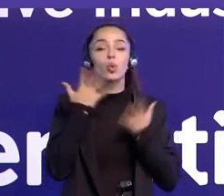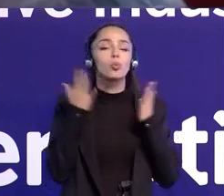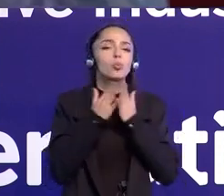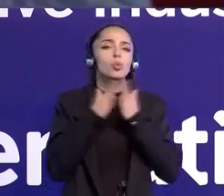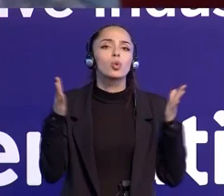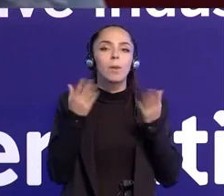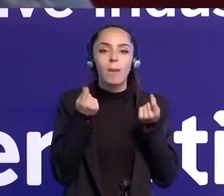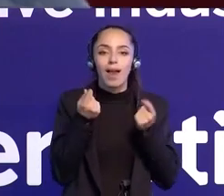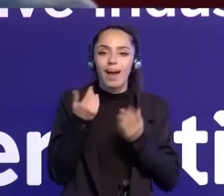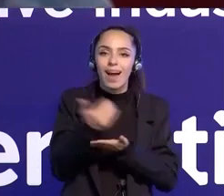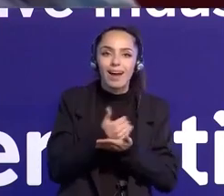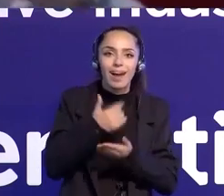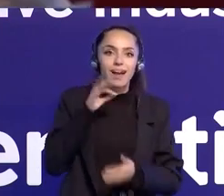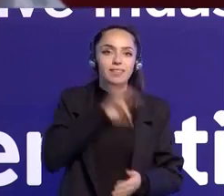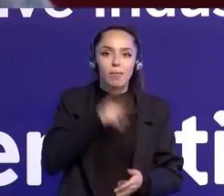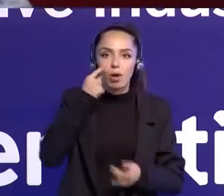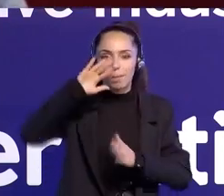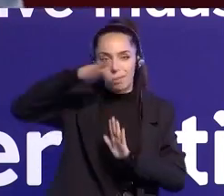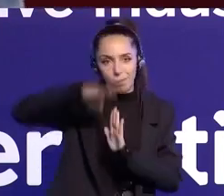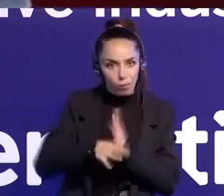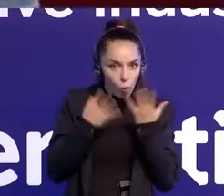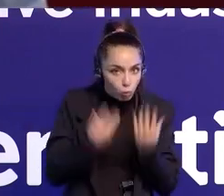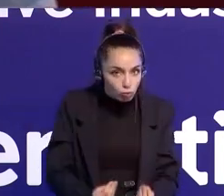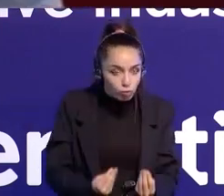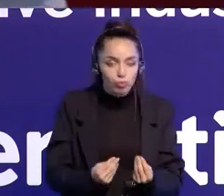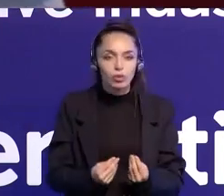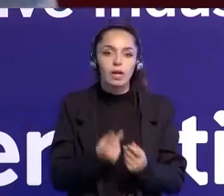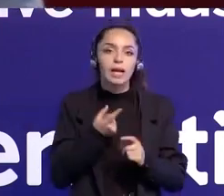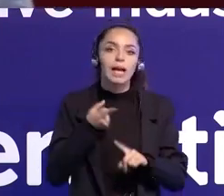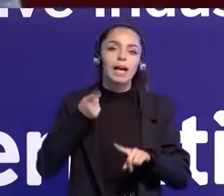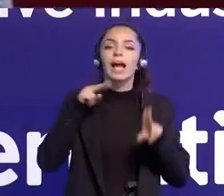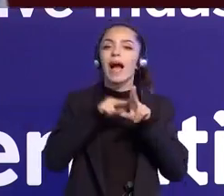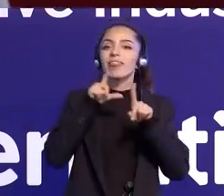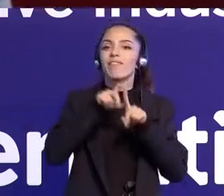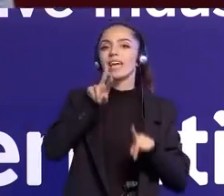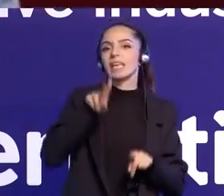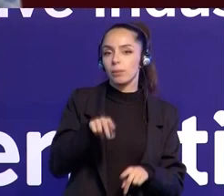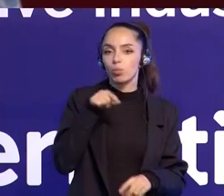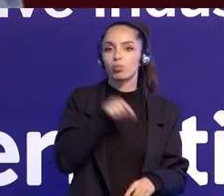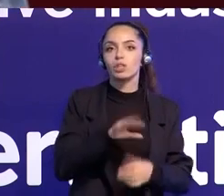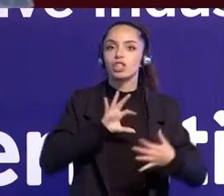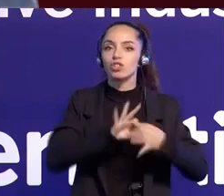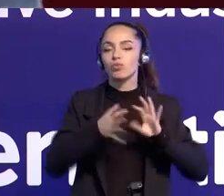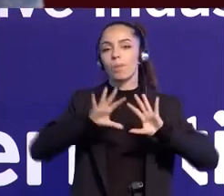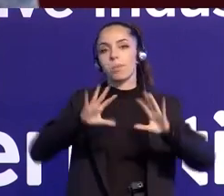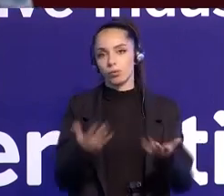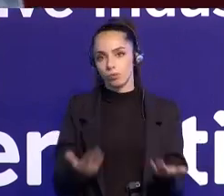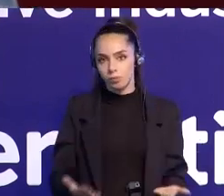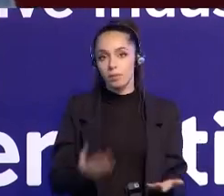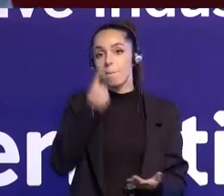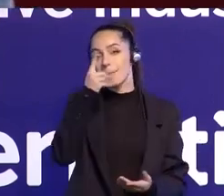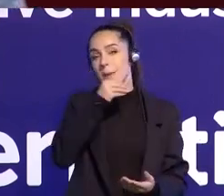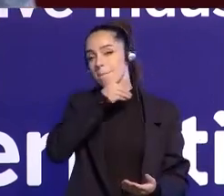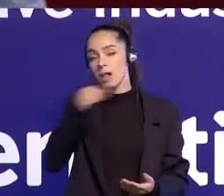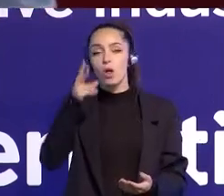the value-added chains in creative industries amount to $1 billion monthly. So